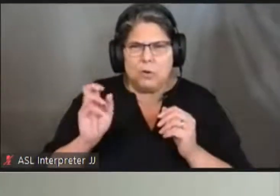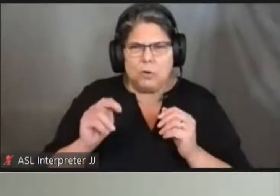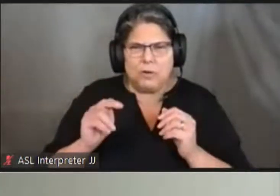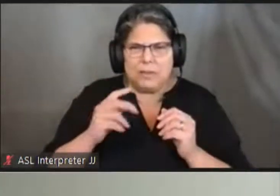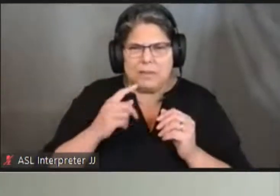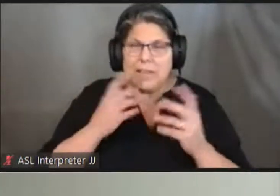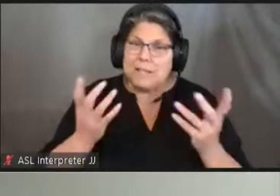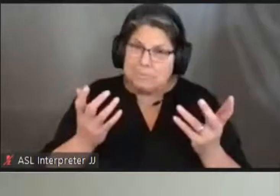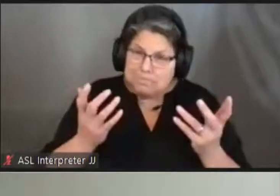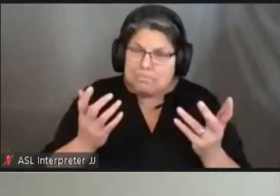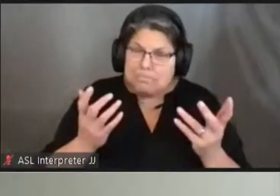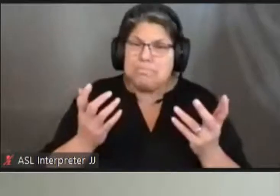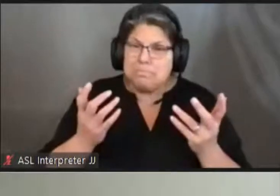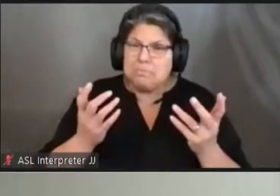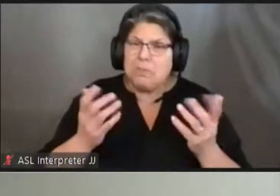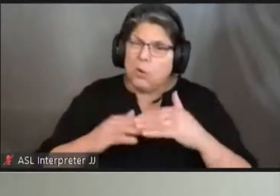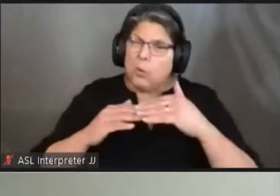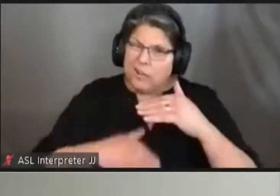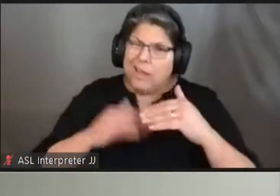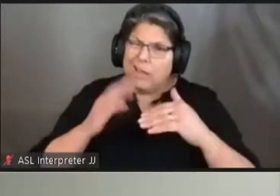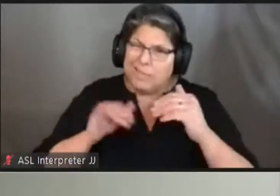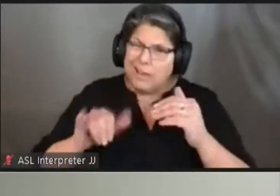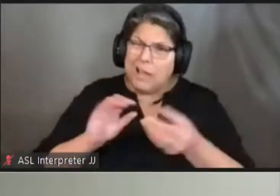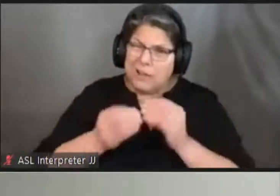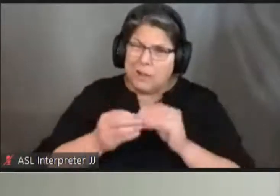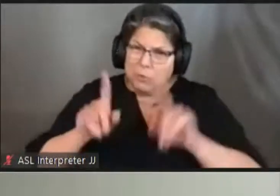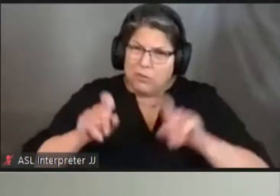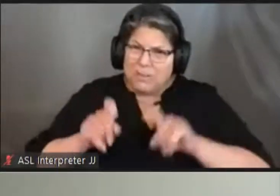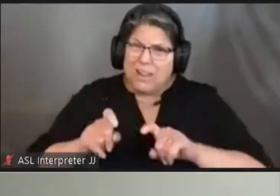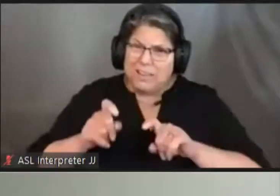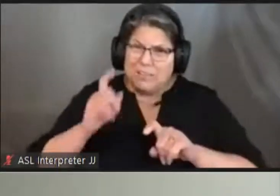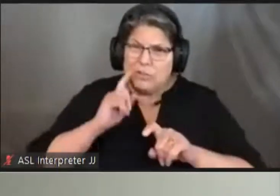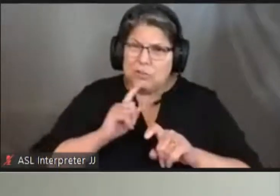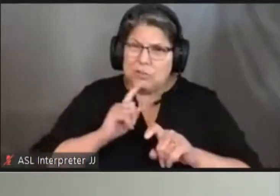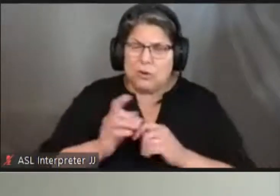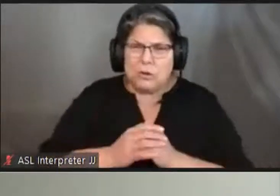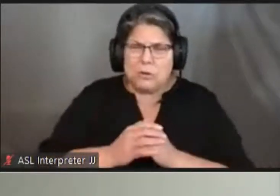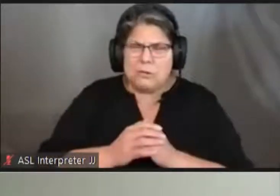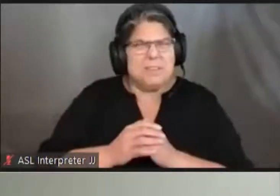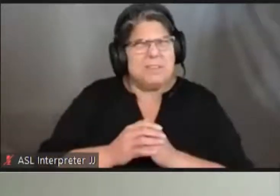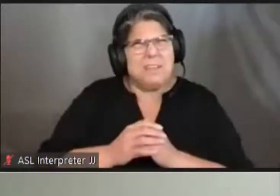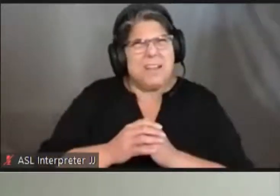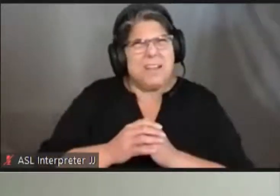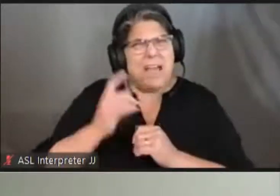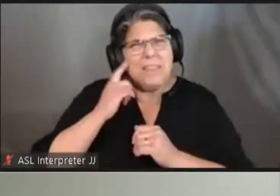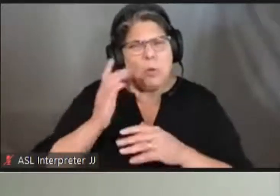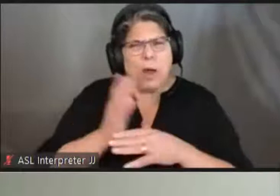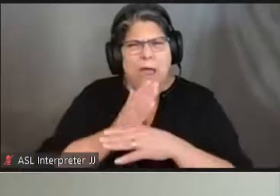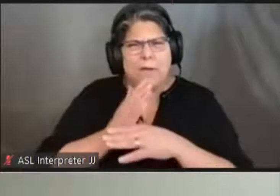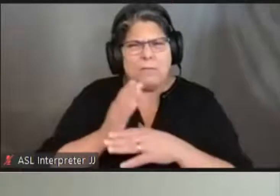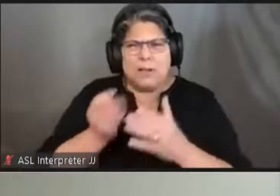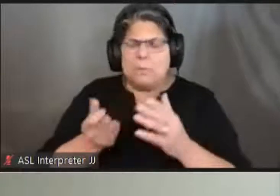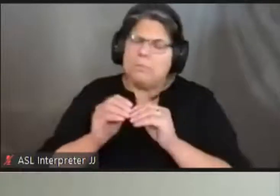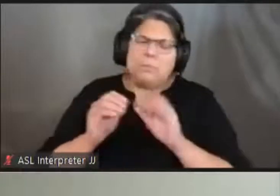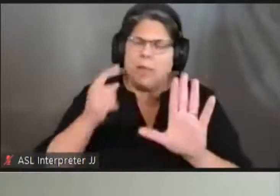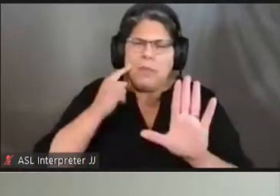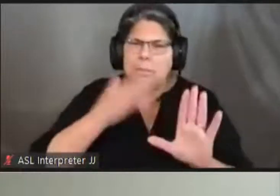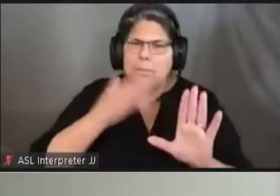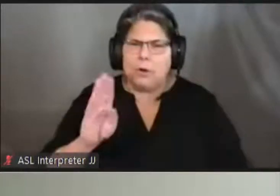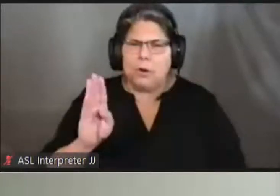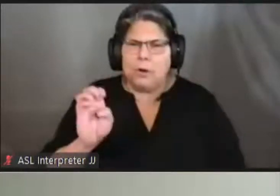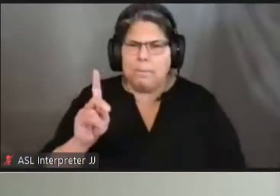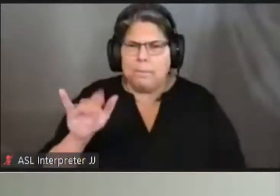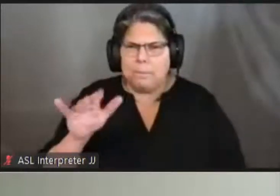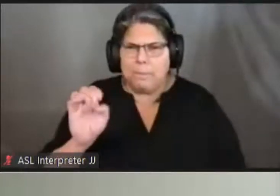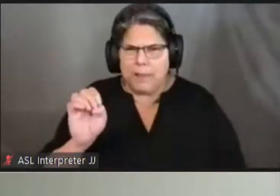We're definitely less than that at this point. No, I actually think we're averaging a little more. I'm going to ask Becky to speak to, you have